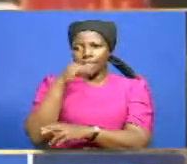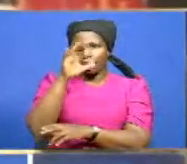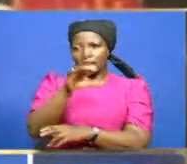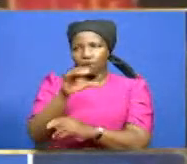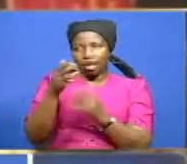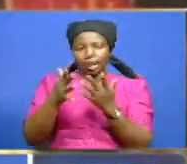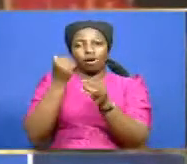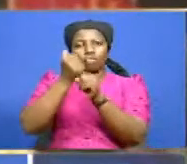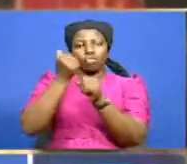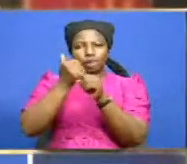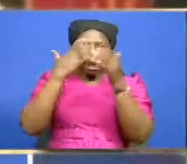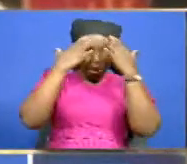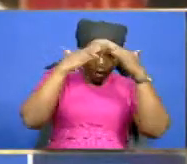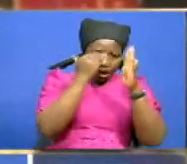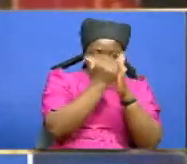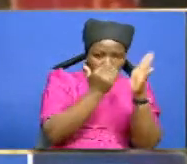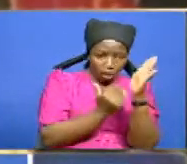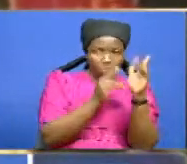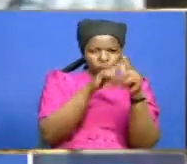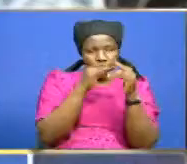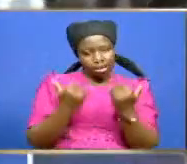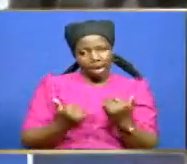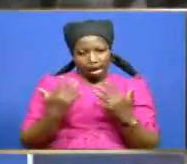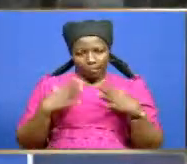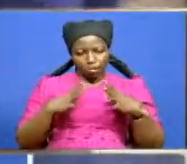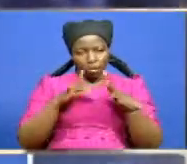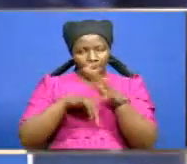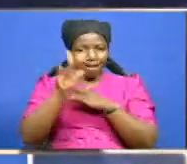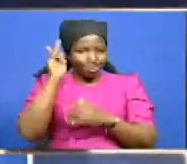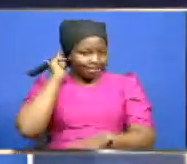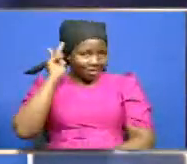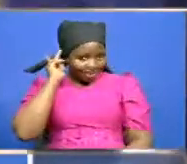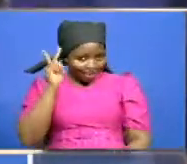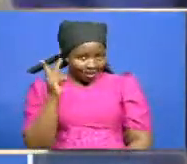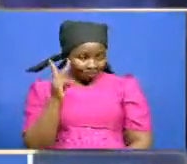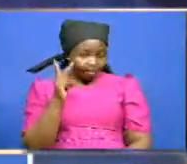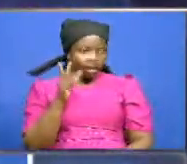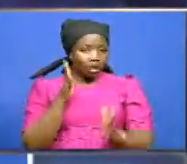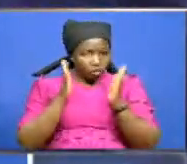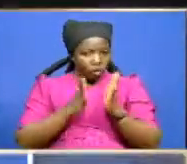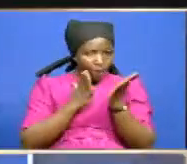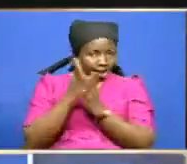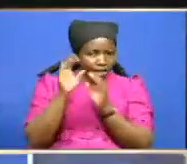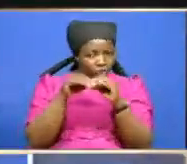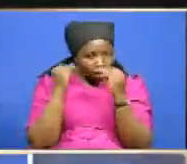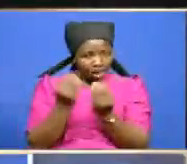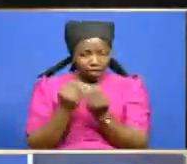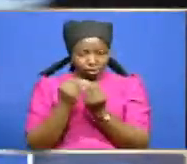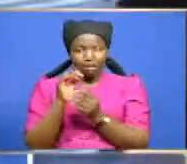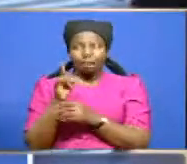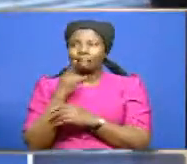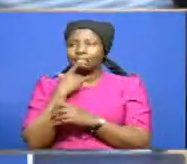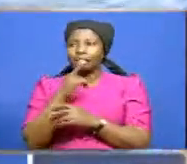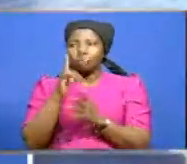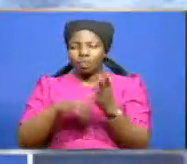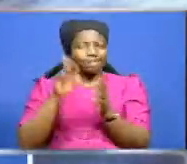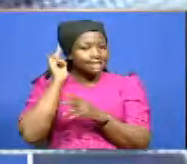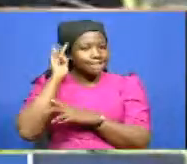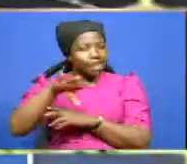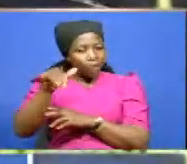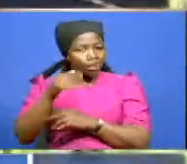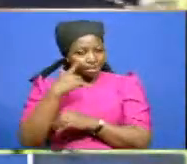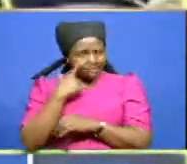a sensitization program among teenagers in Kisii. According to the human rights organizations, Kisii County is